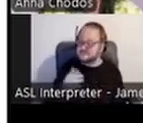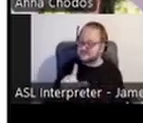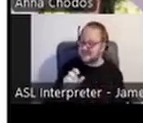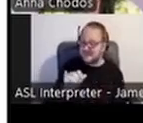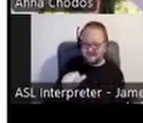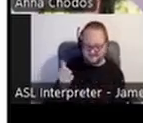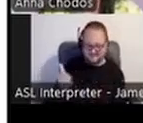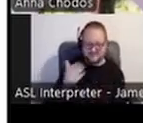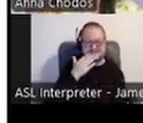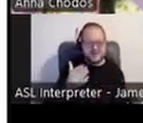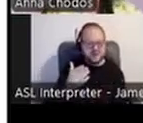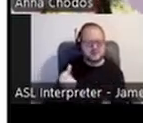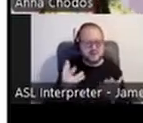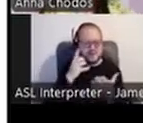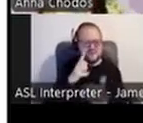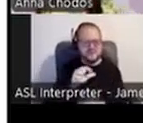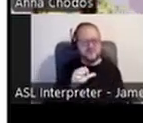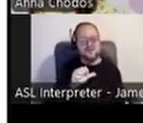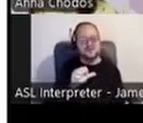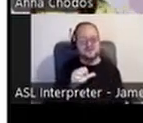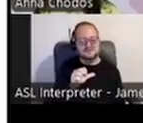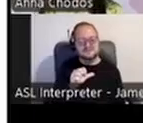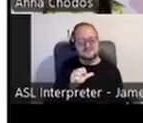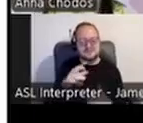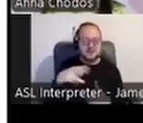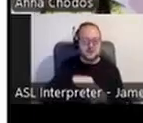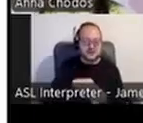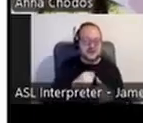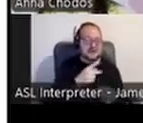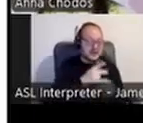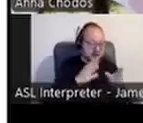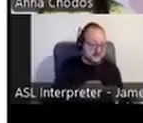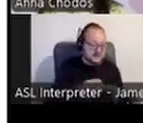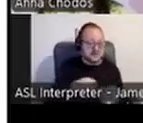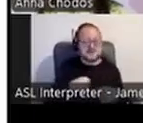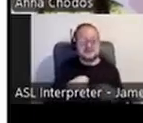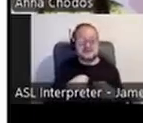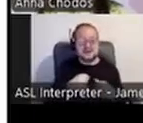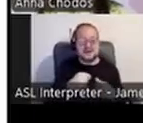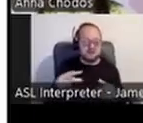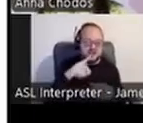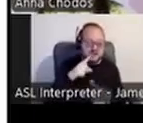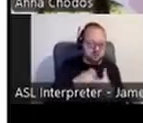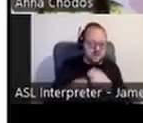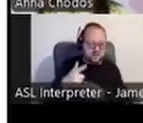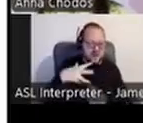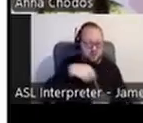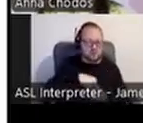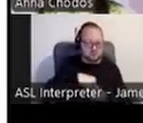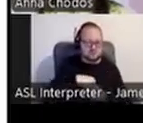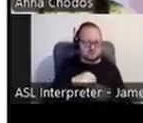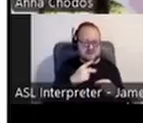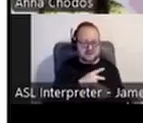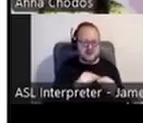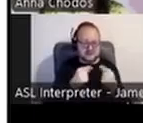So appreciate all of that information. And Jennifer, I know that your work is focused more on supporting the caregivers in their integration into the